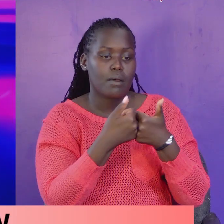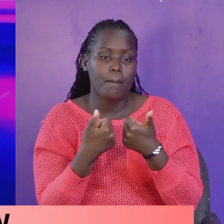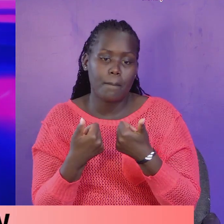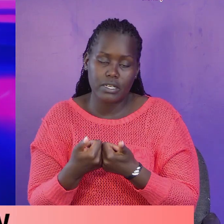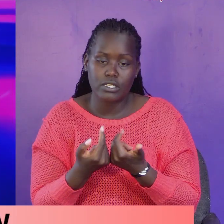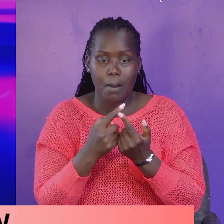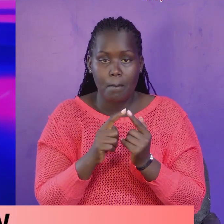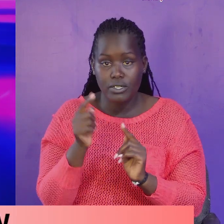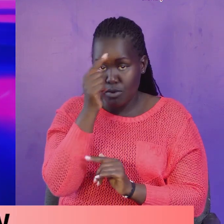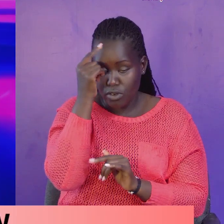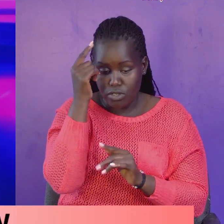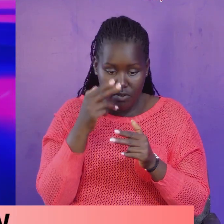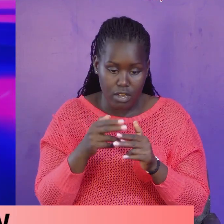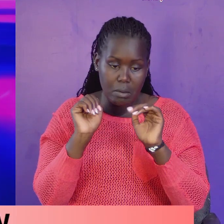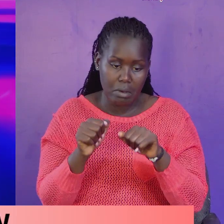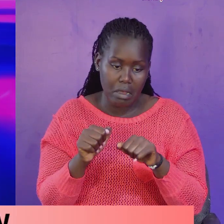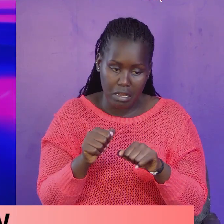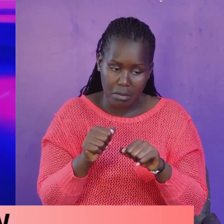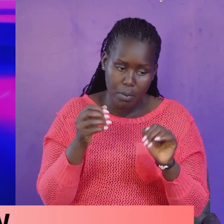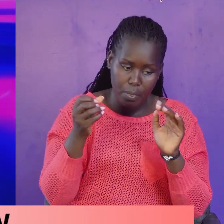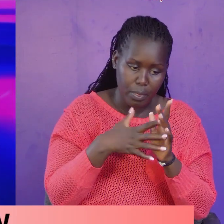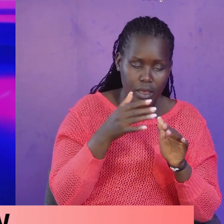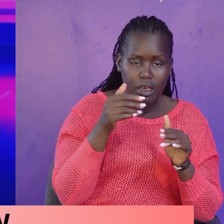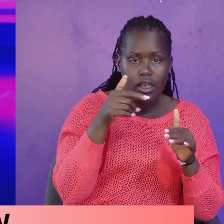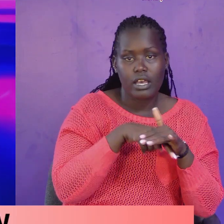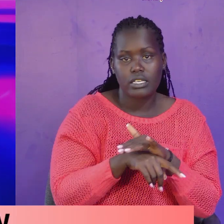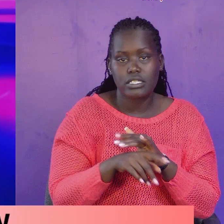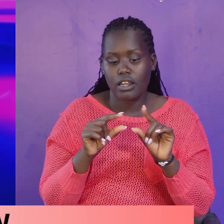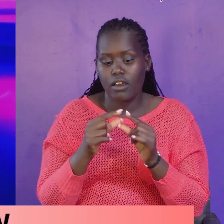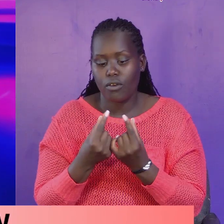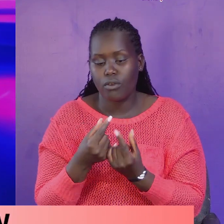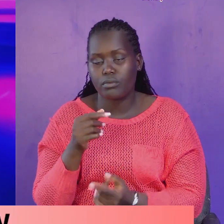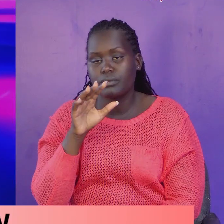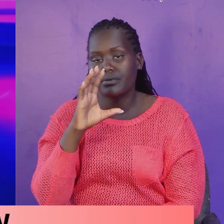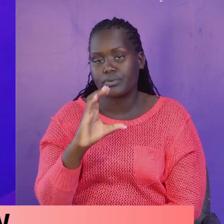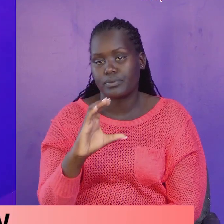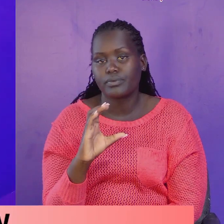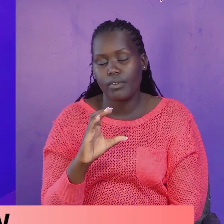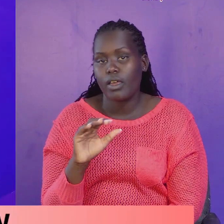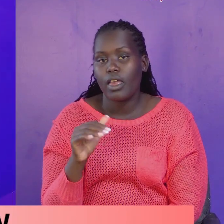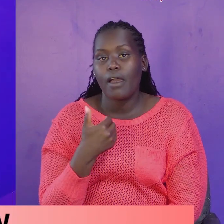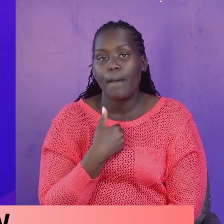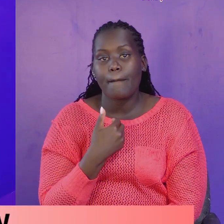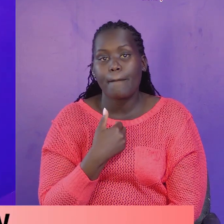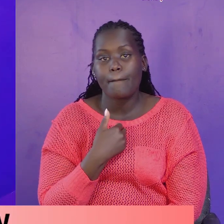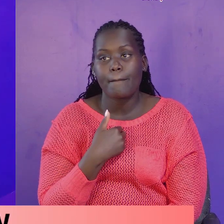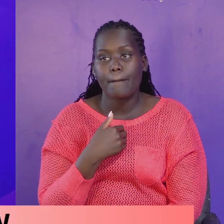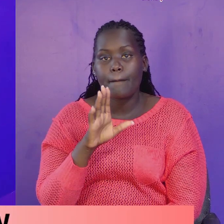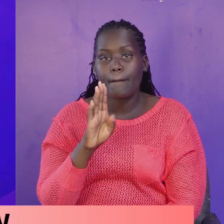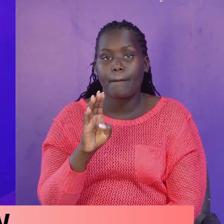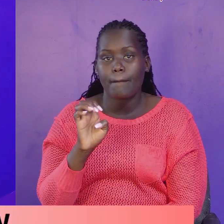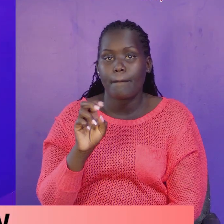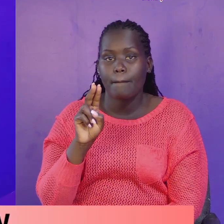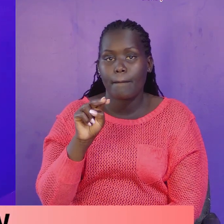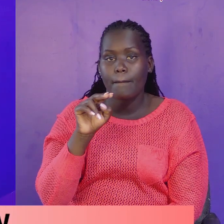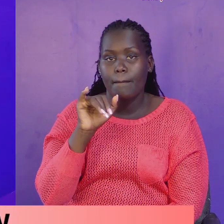jina tunaweza waeka ndani. Yeah. Group C? Group C, we have Benin,